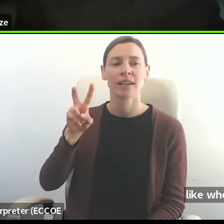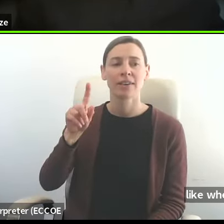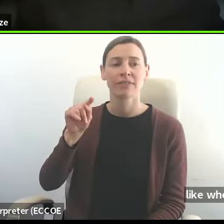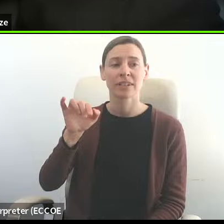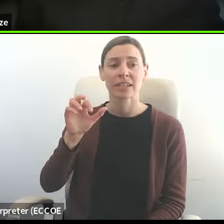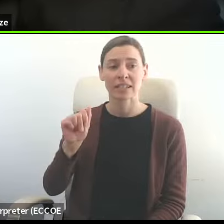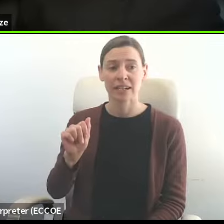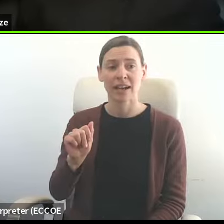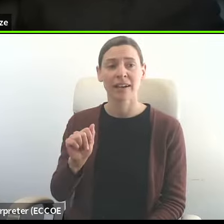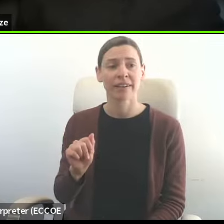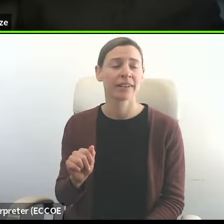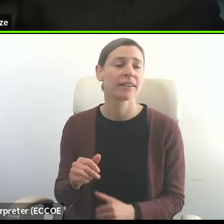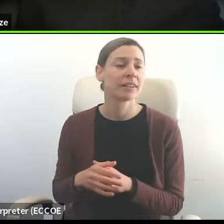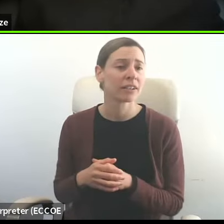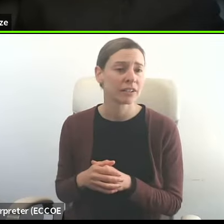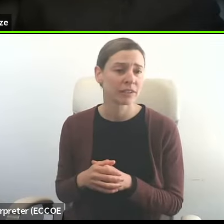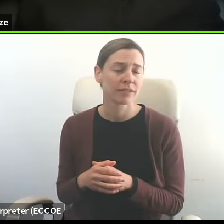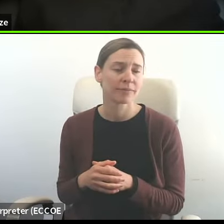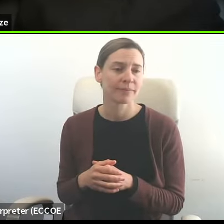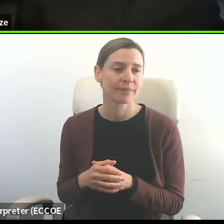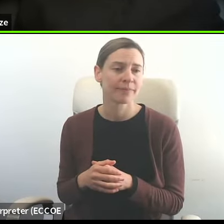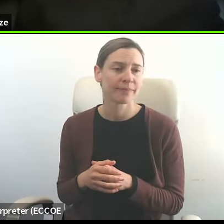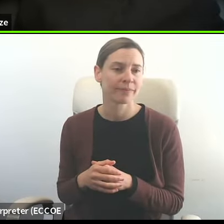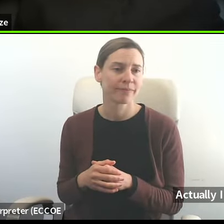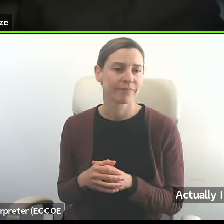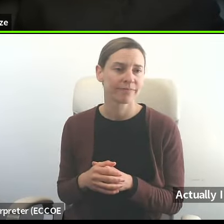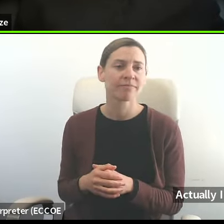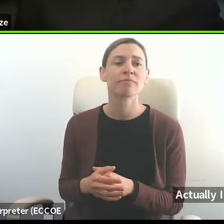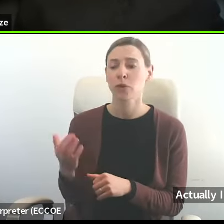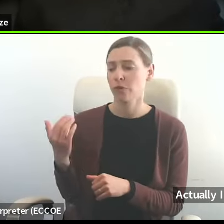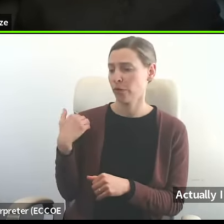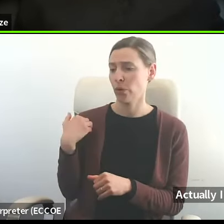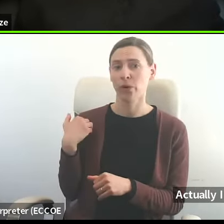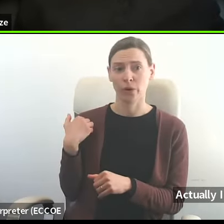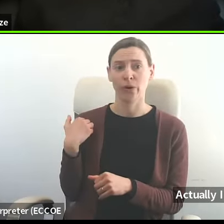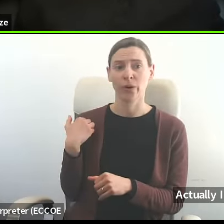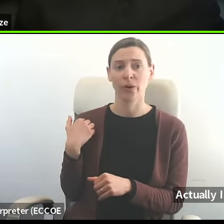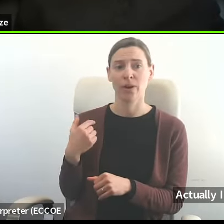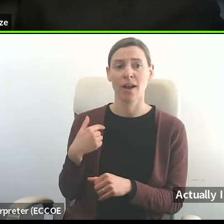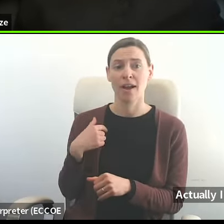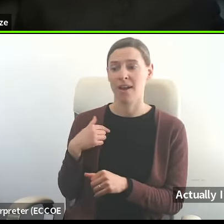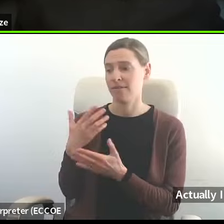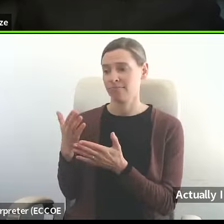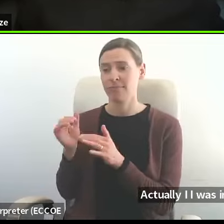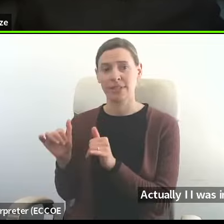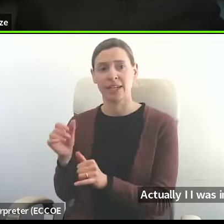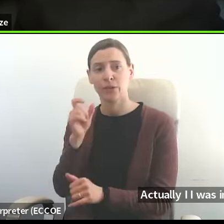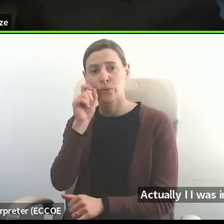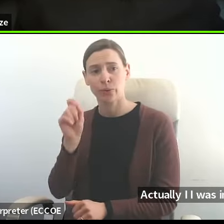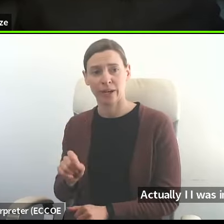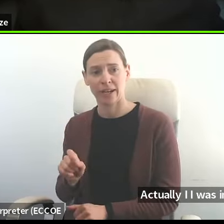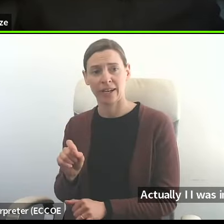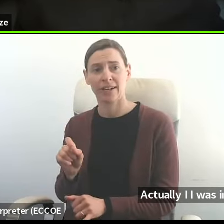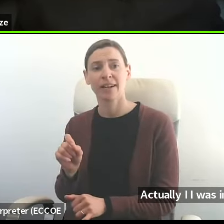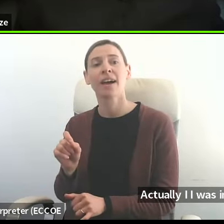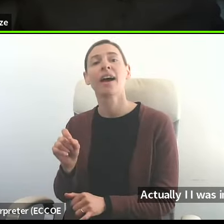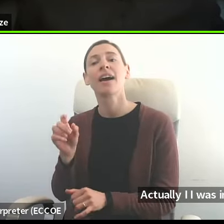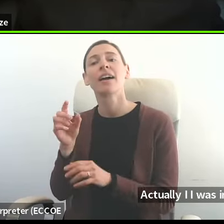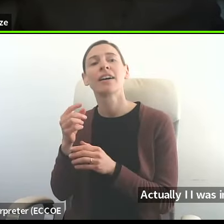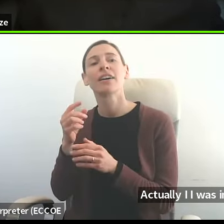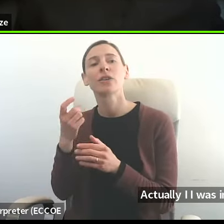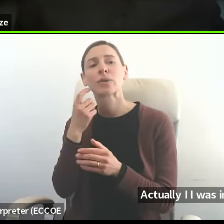was in Ukraine, and I just came to New York to give a lecture, and then from New York I went to the Netherlands